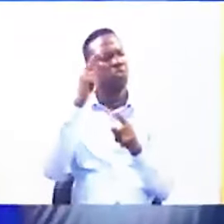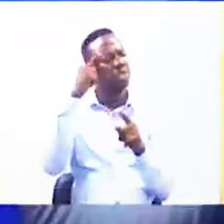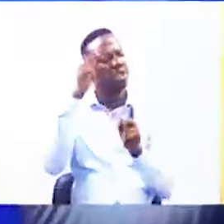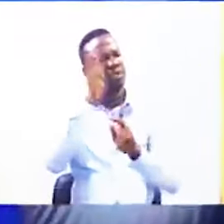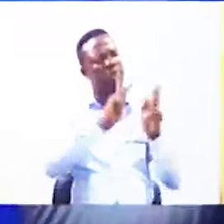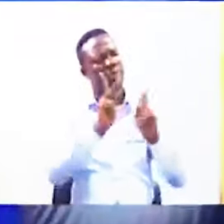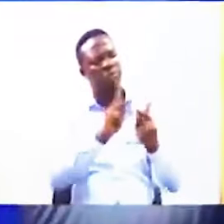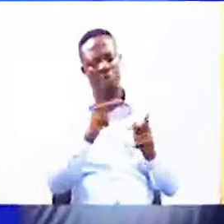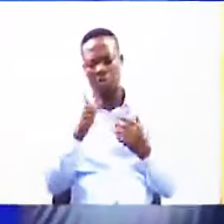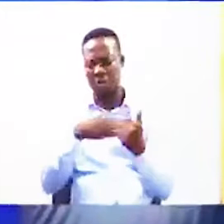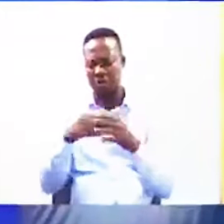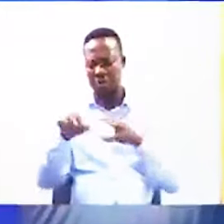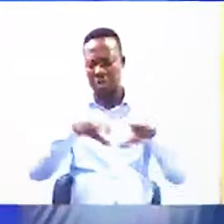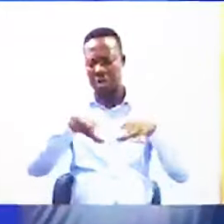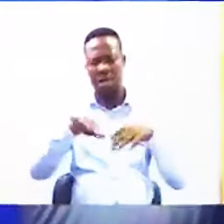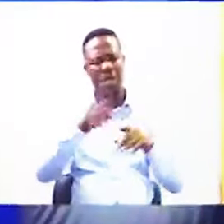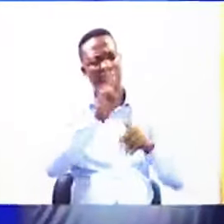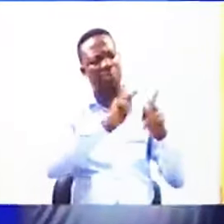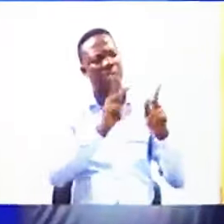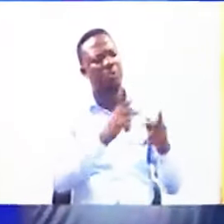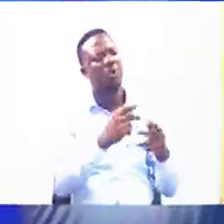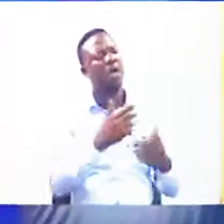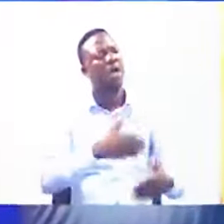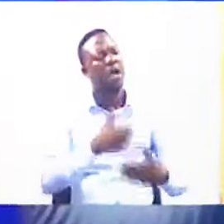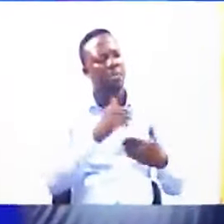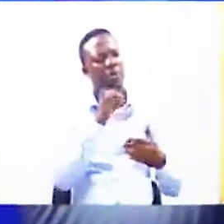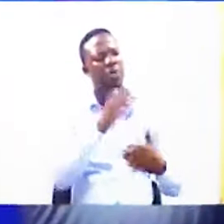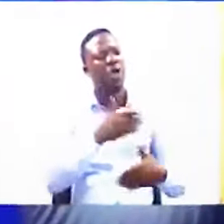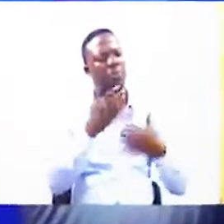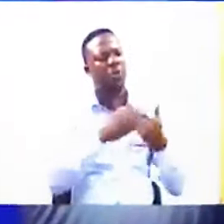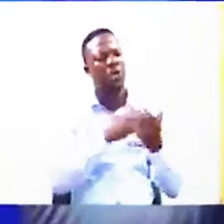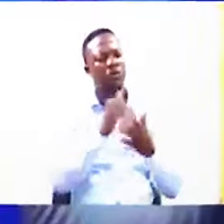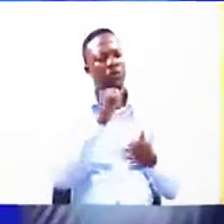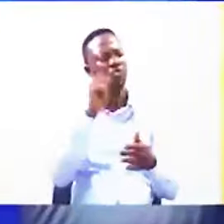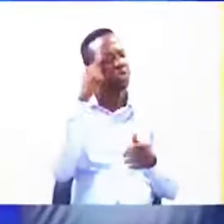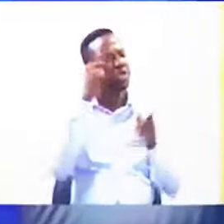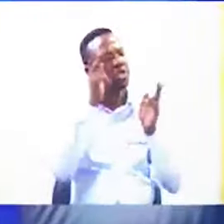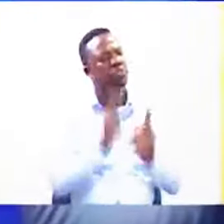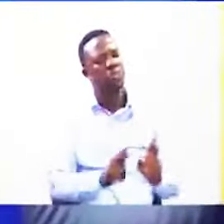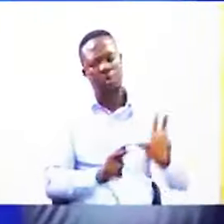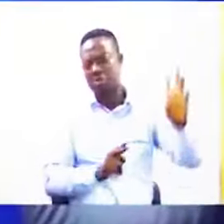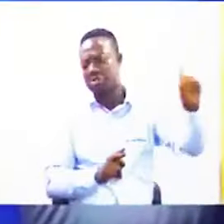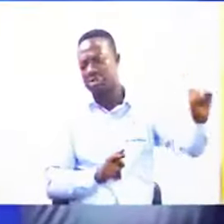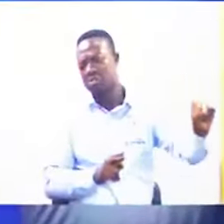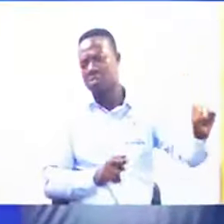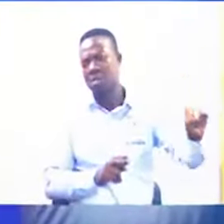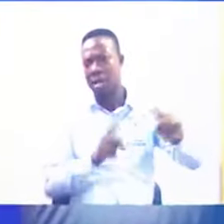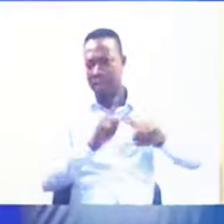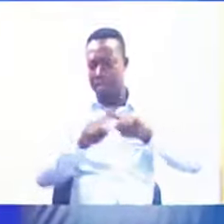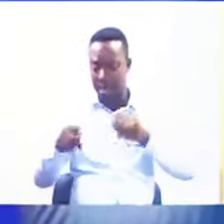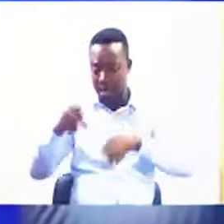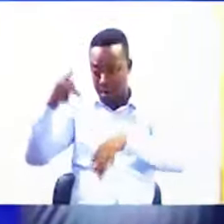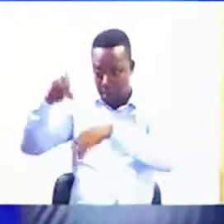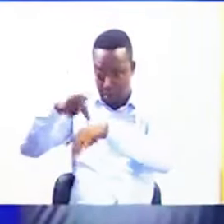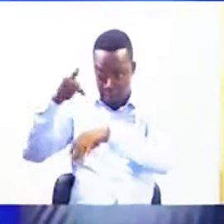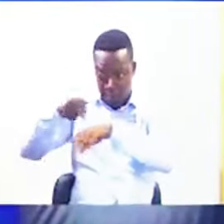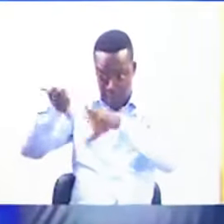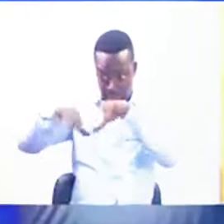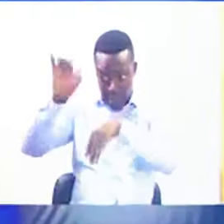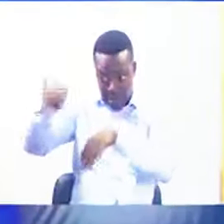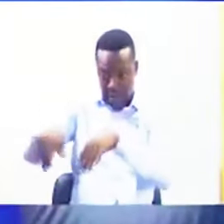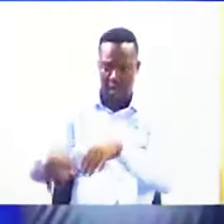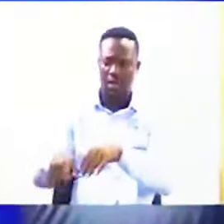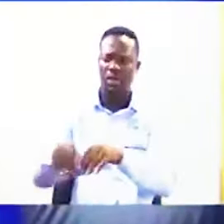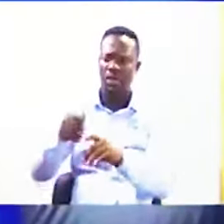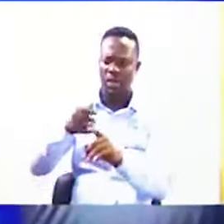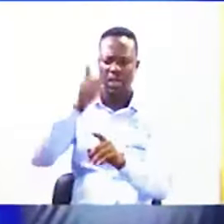mother Paul or Chewa has said, or yes, or beso nipeni. His confrontation of Peter here bears him out. Nanti authority appeared to